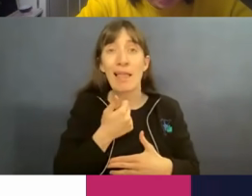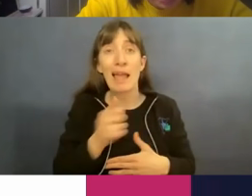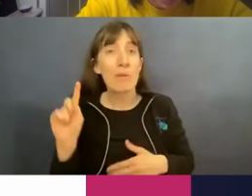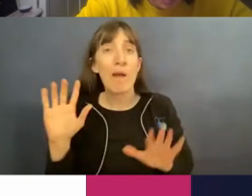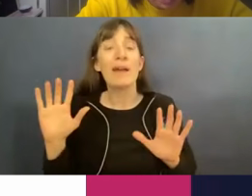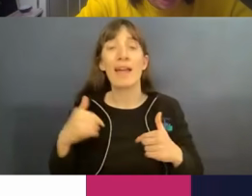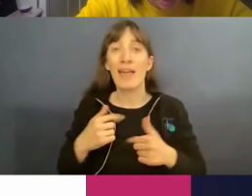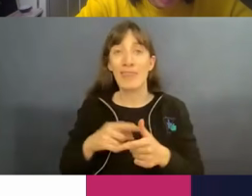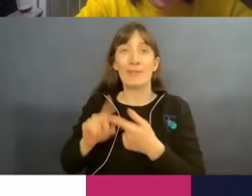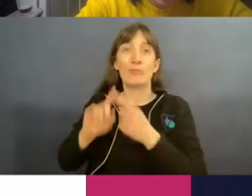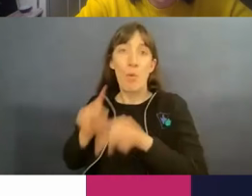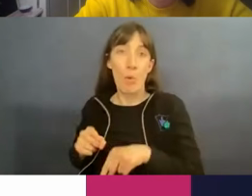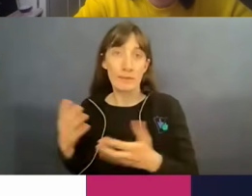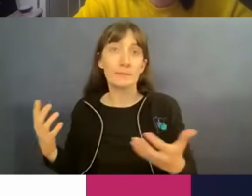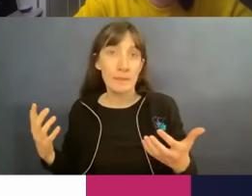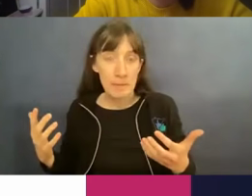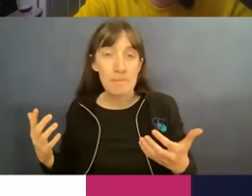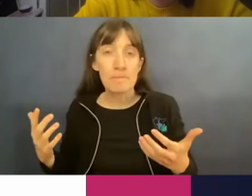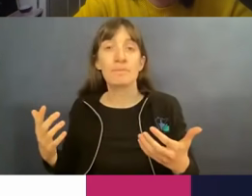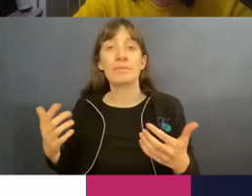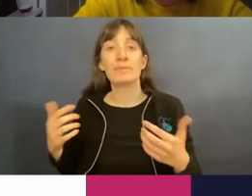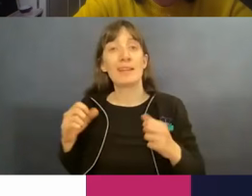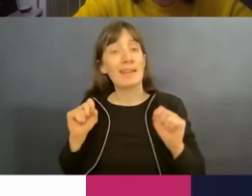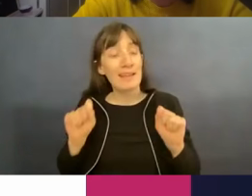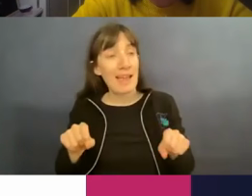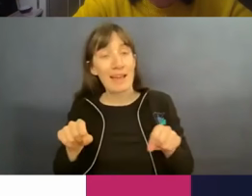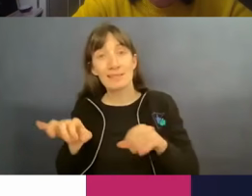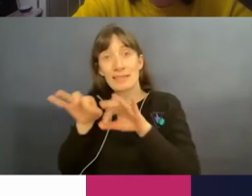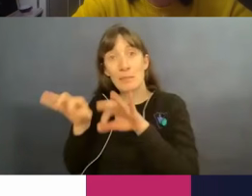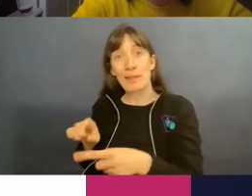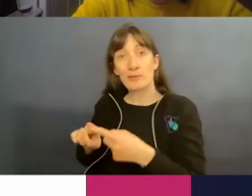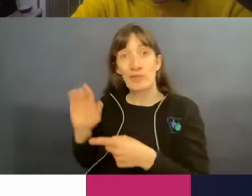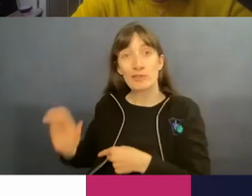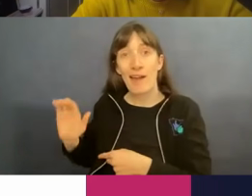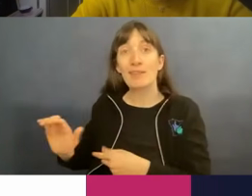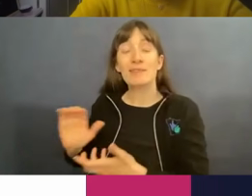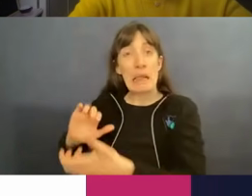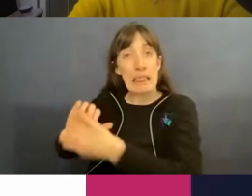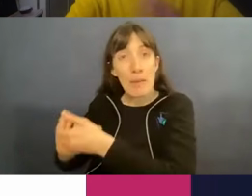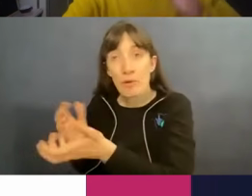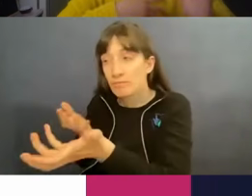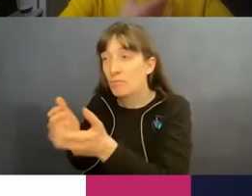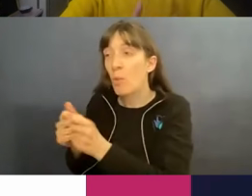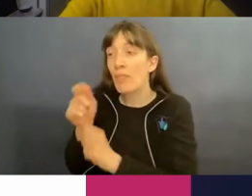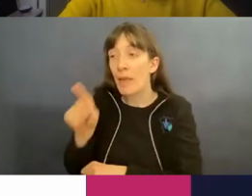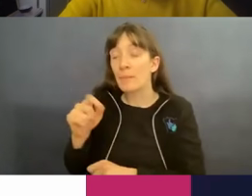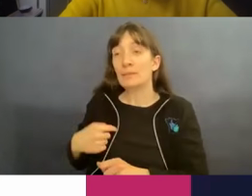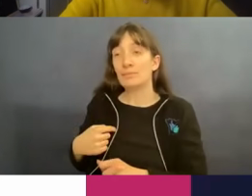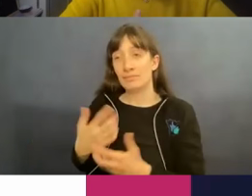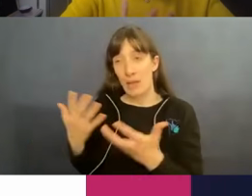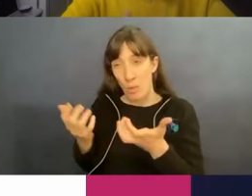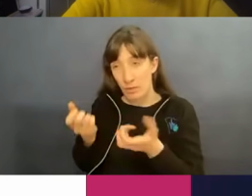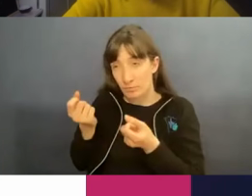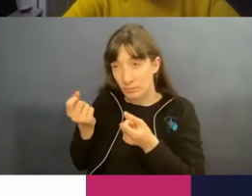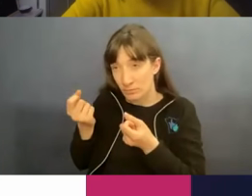you do, and you can explain to them and again, right, collaborate with them and say, I'm going to tell you the